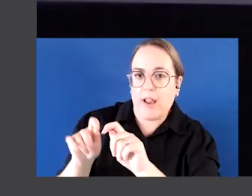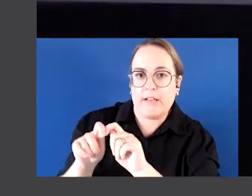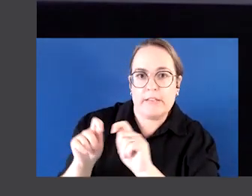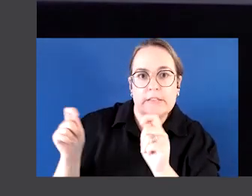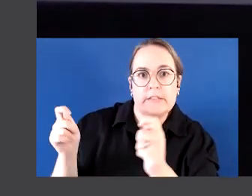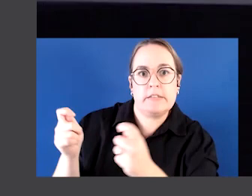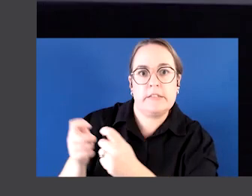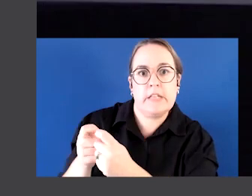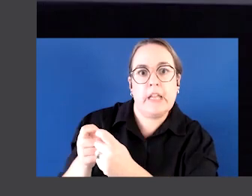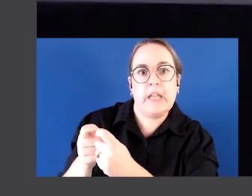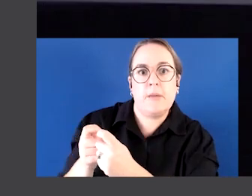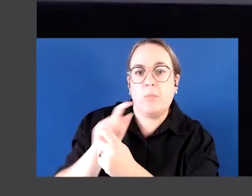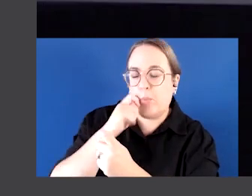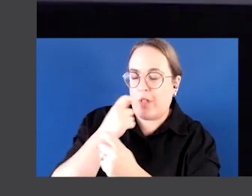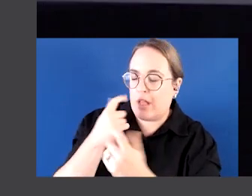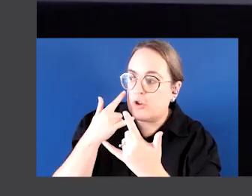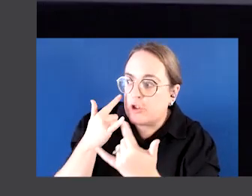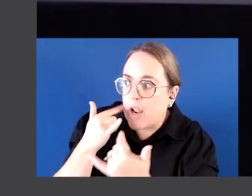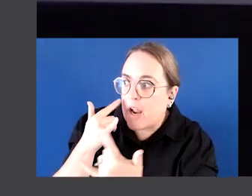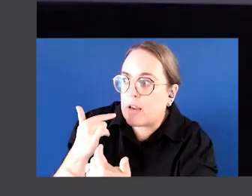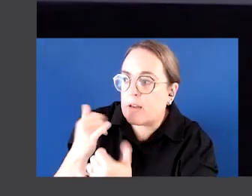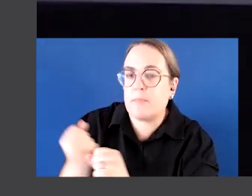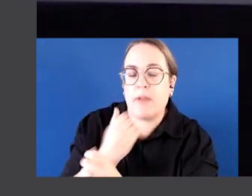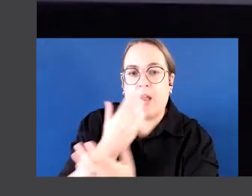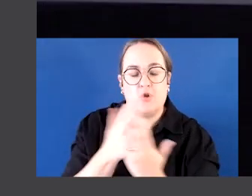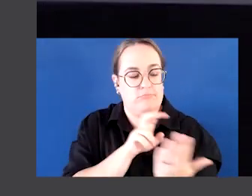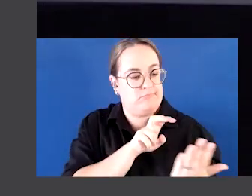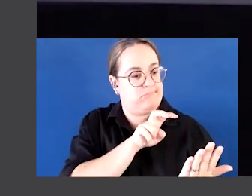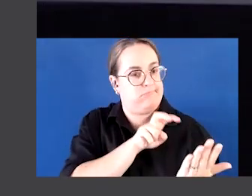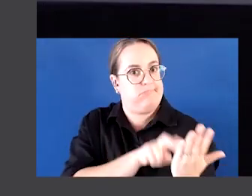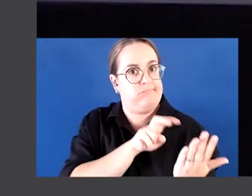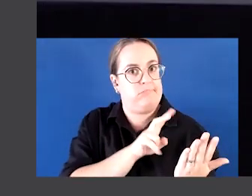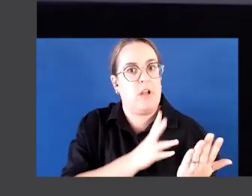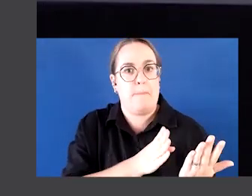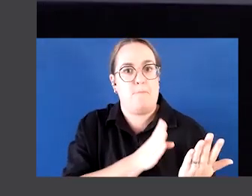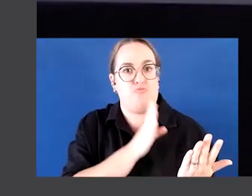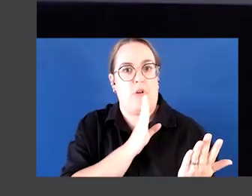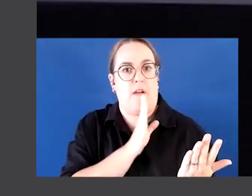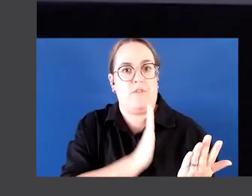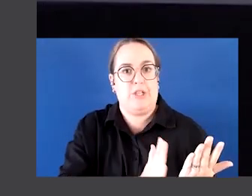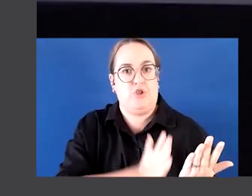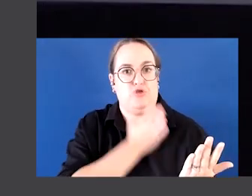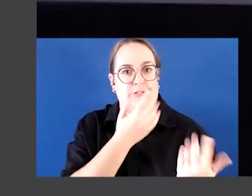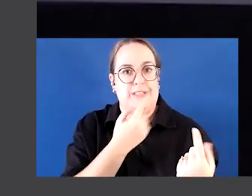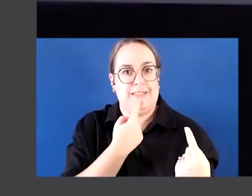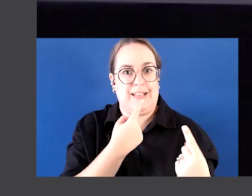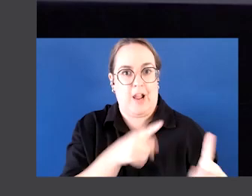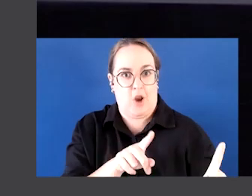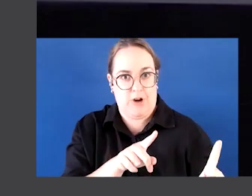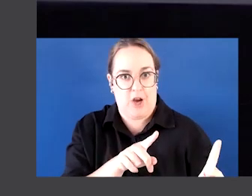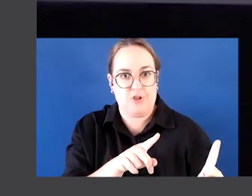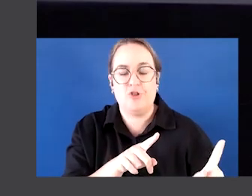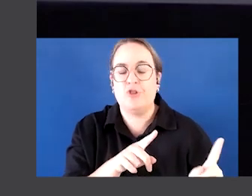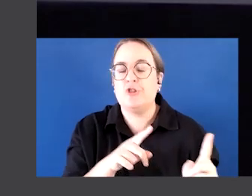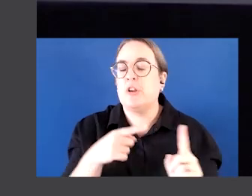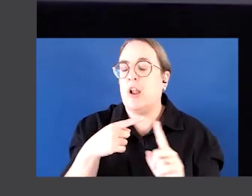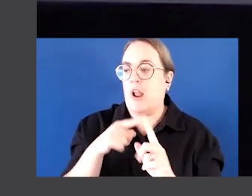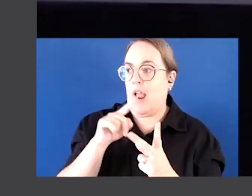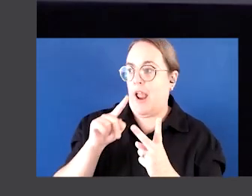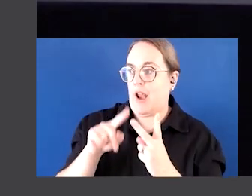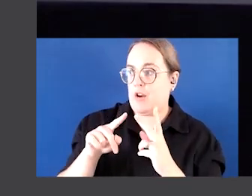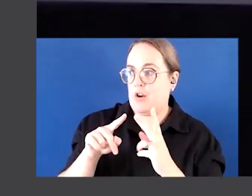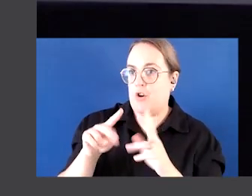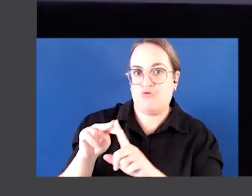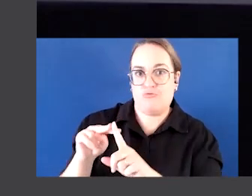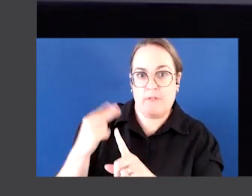we have our evaluation teams, all of whom are required to sign declarations of private interests. We